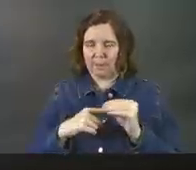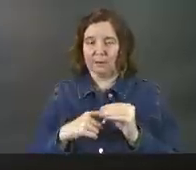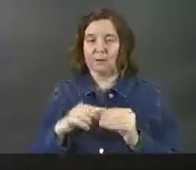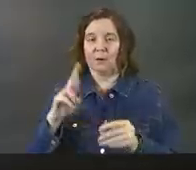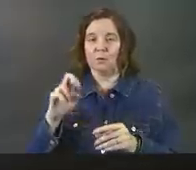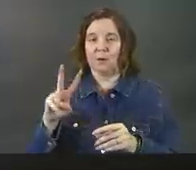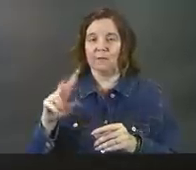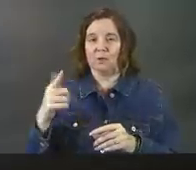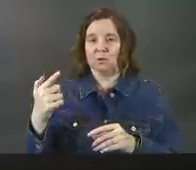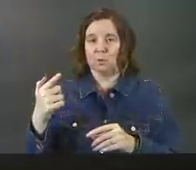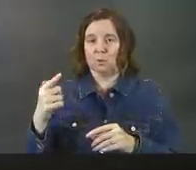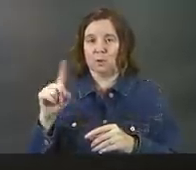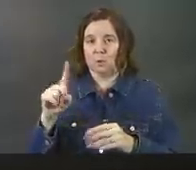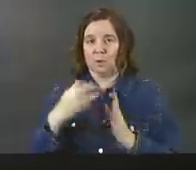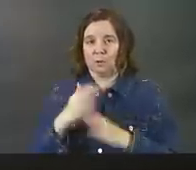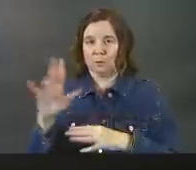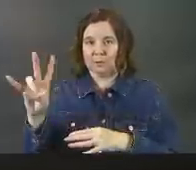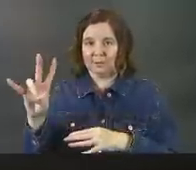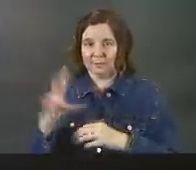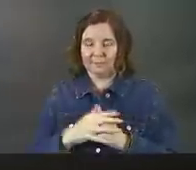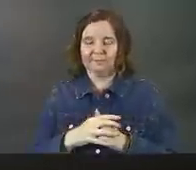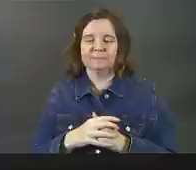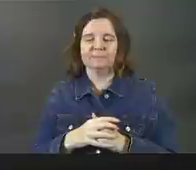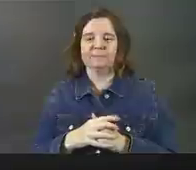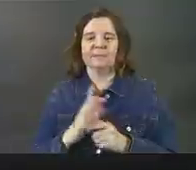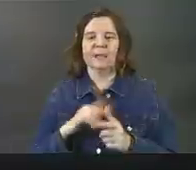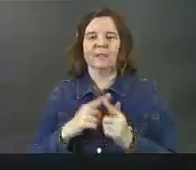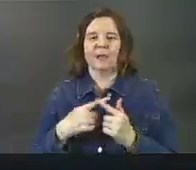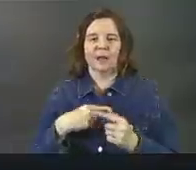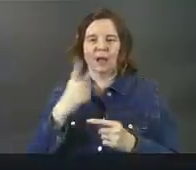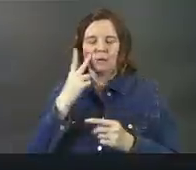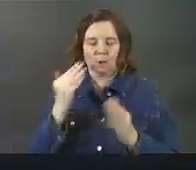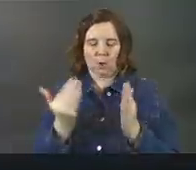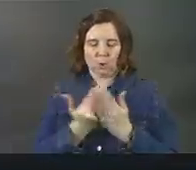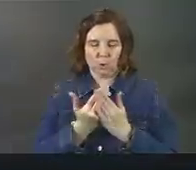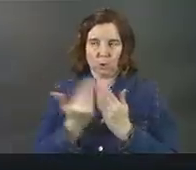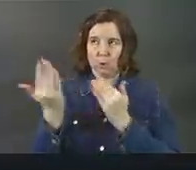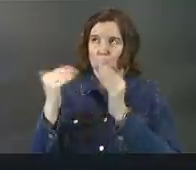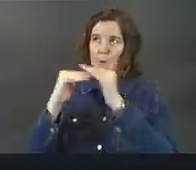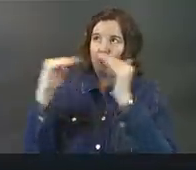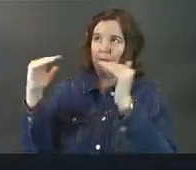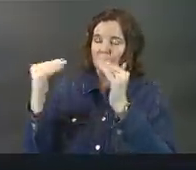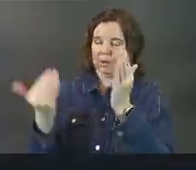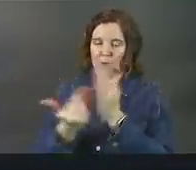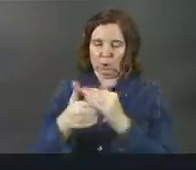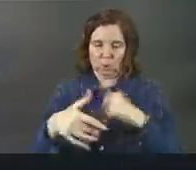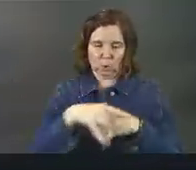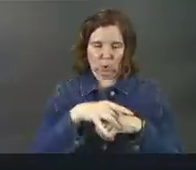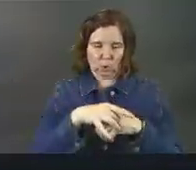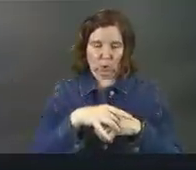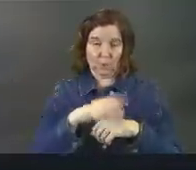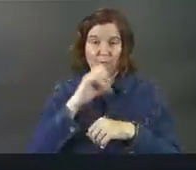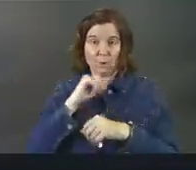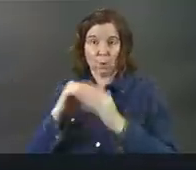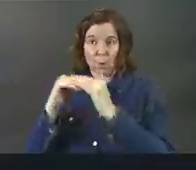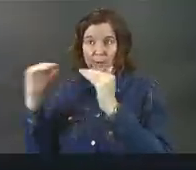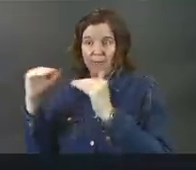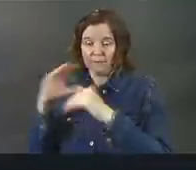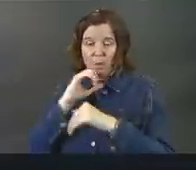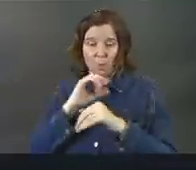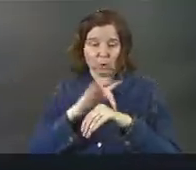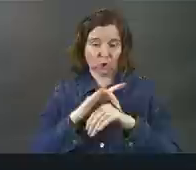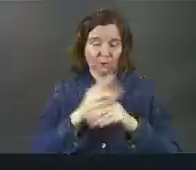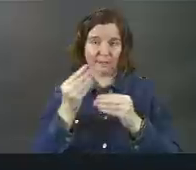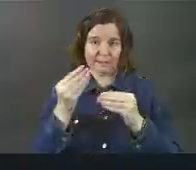Revelation 21, 1 through 7. Then I saw a new heaven and a new earth, for the old heaven and the old earth